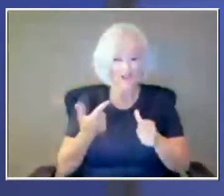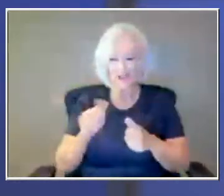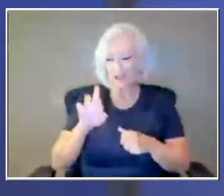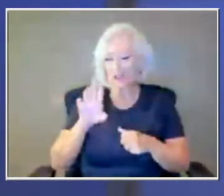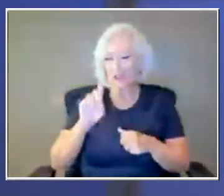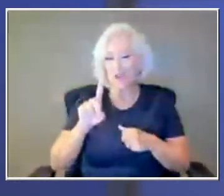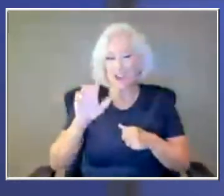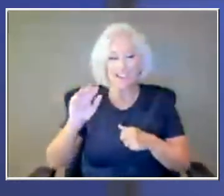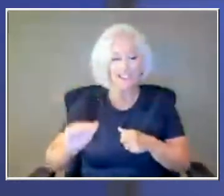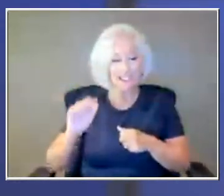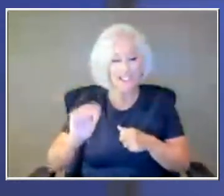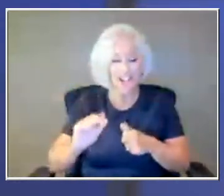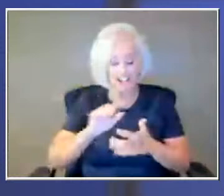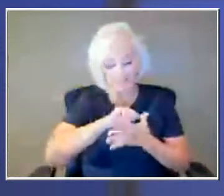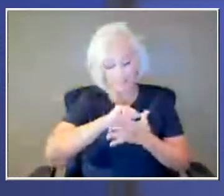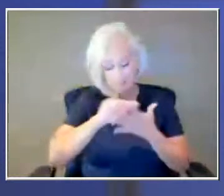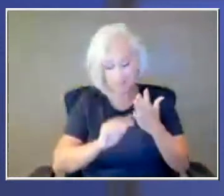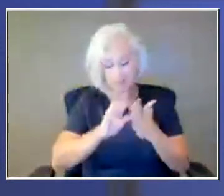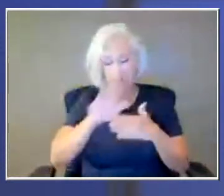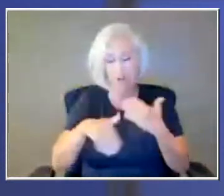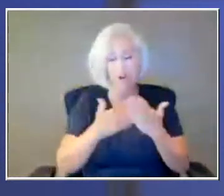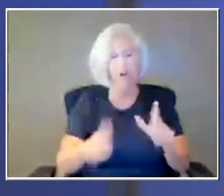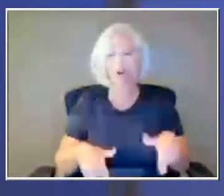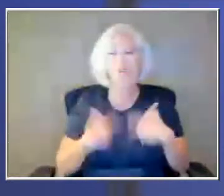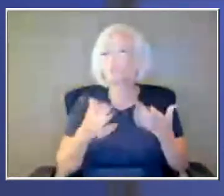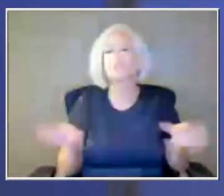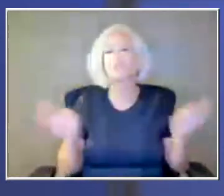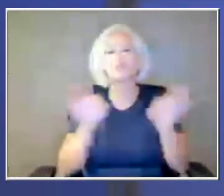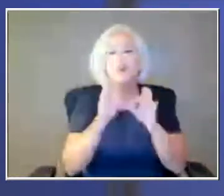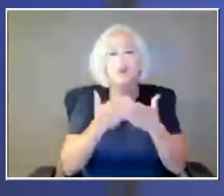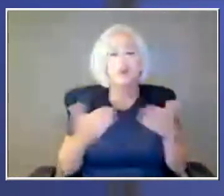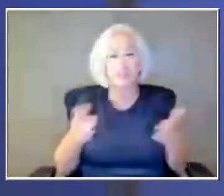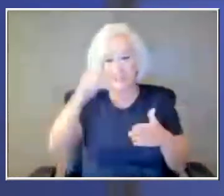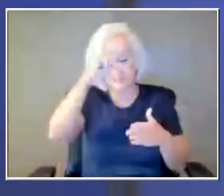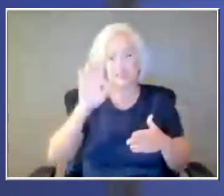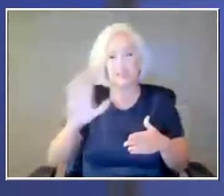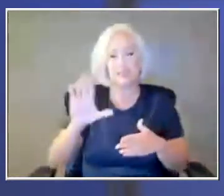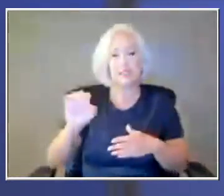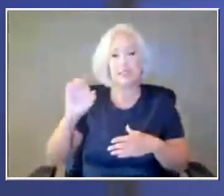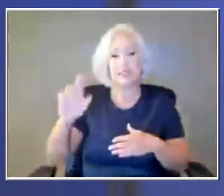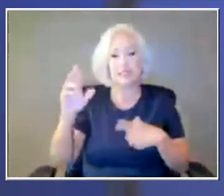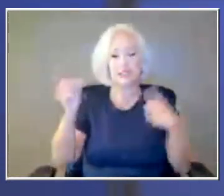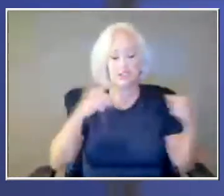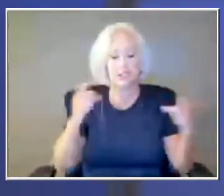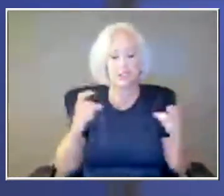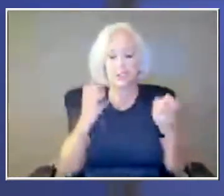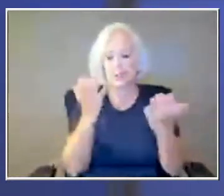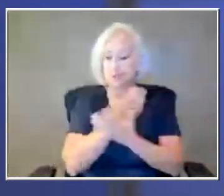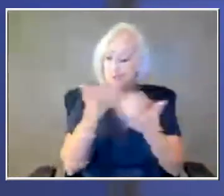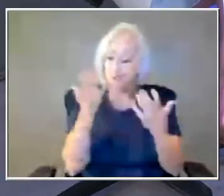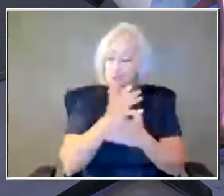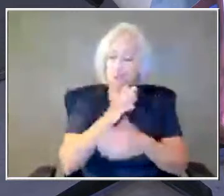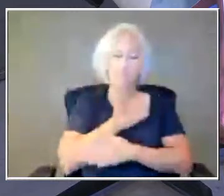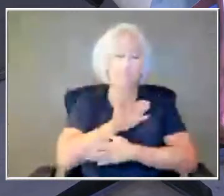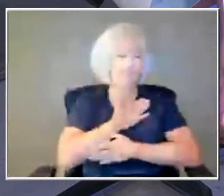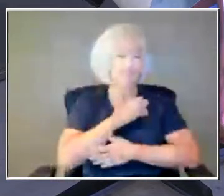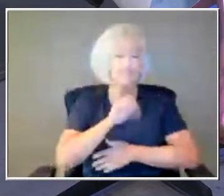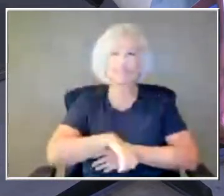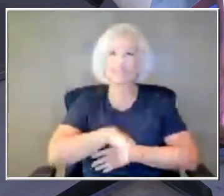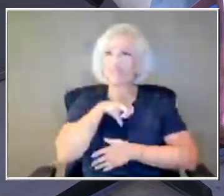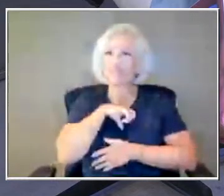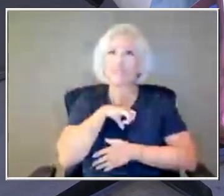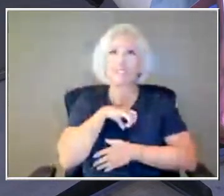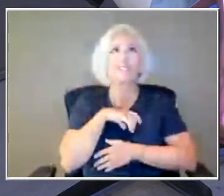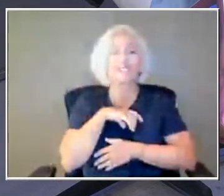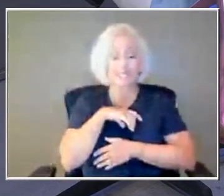doing all these important life milestones because their cancer is controlled. And so it's such a privilege. It's fun to see all that unfold Oh, in it's